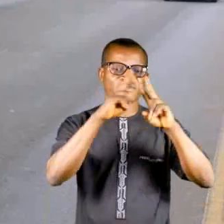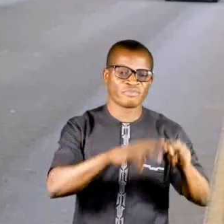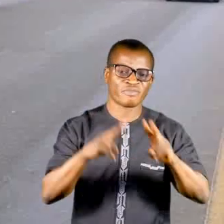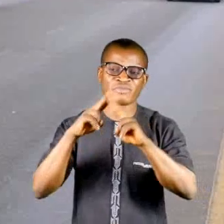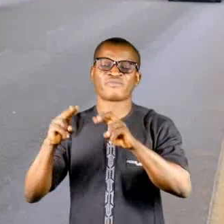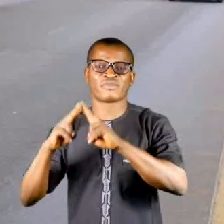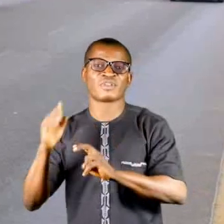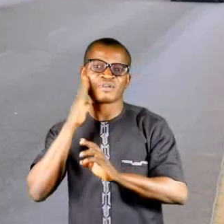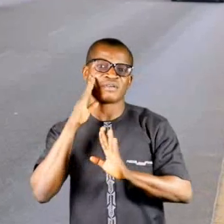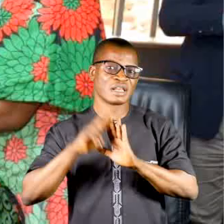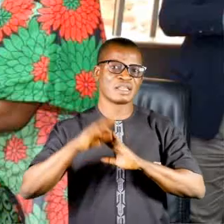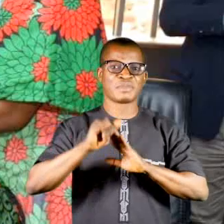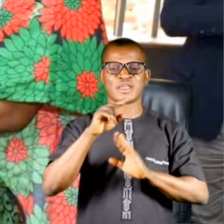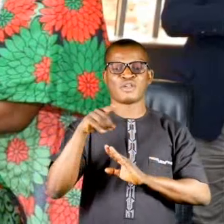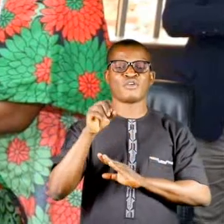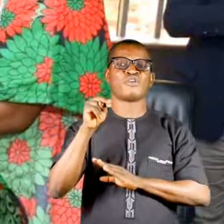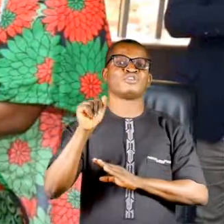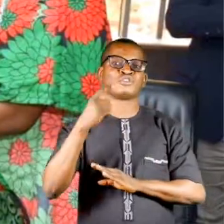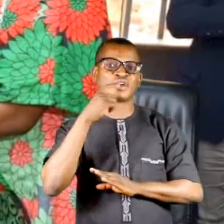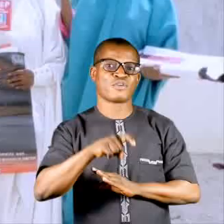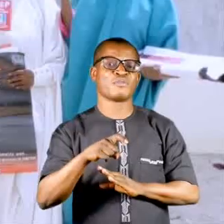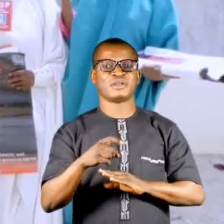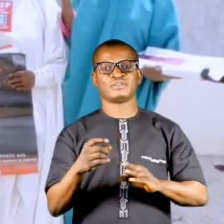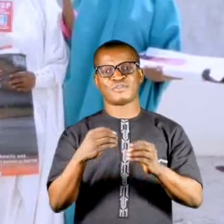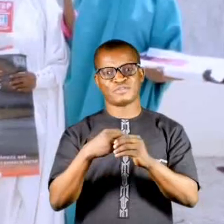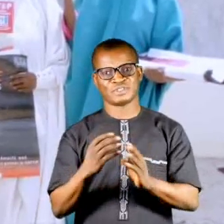Grassroots sensitization by the zonal commands and liaison offices.